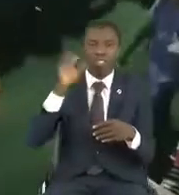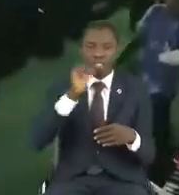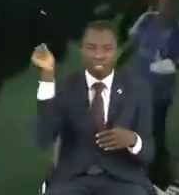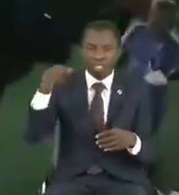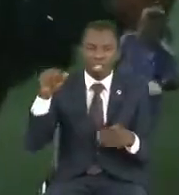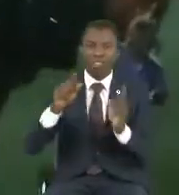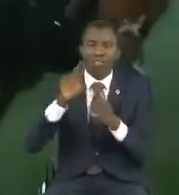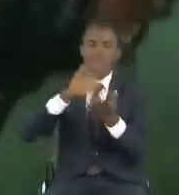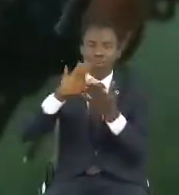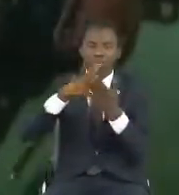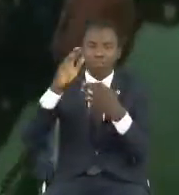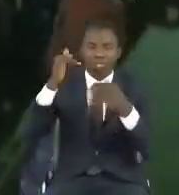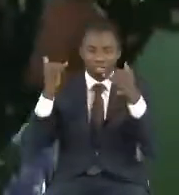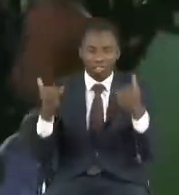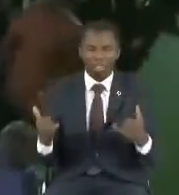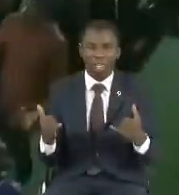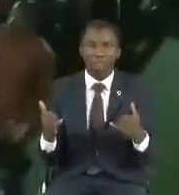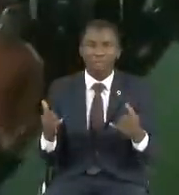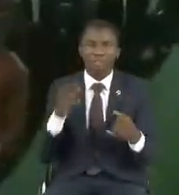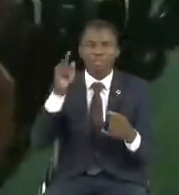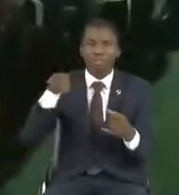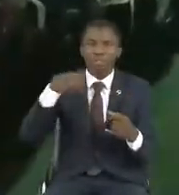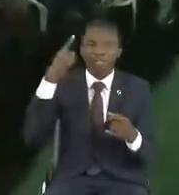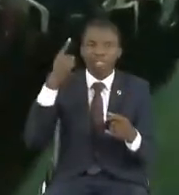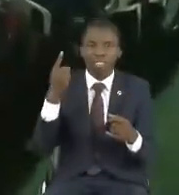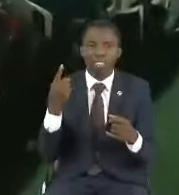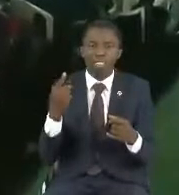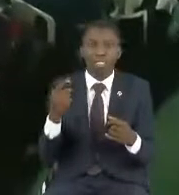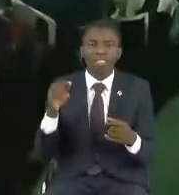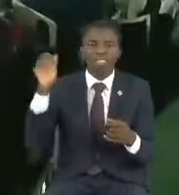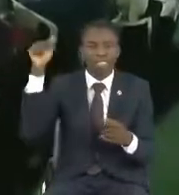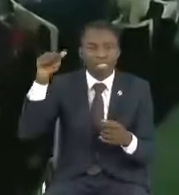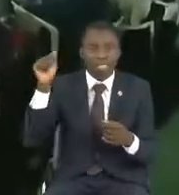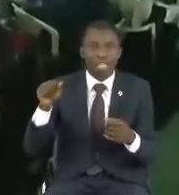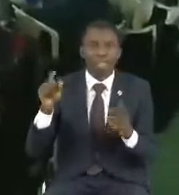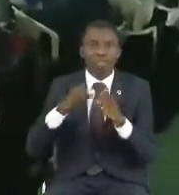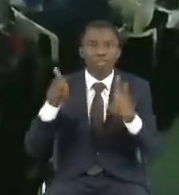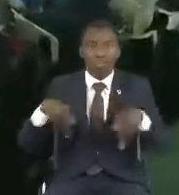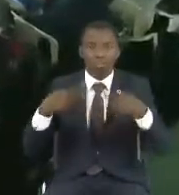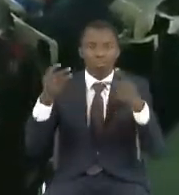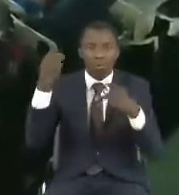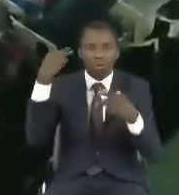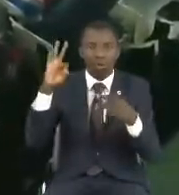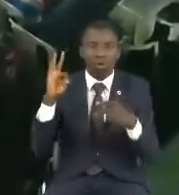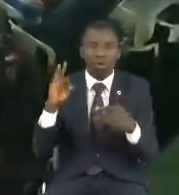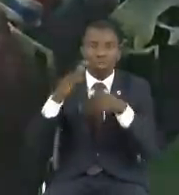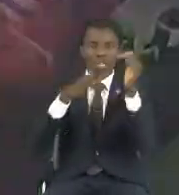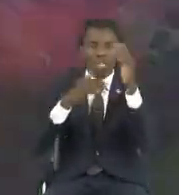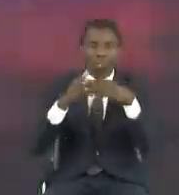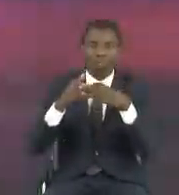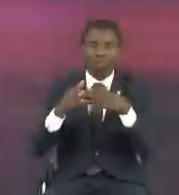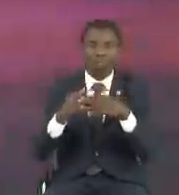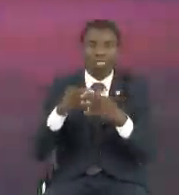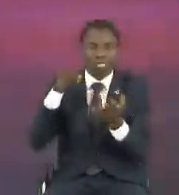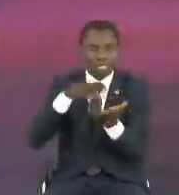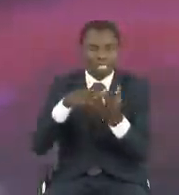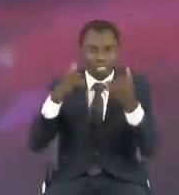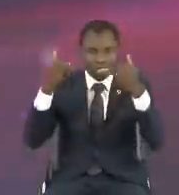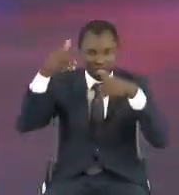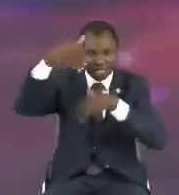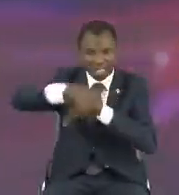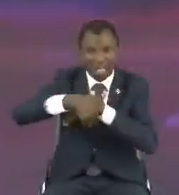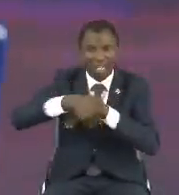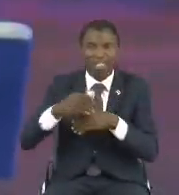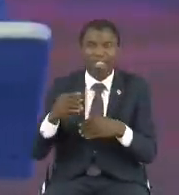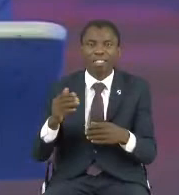saying yes to the provision of heaven for you tonight. Wherever you are, raise up your hand